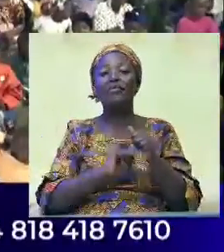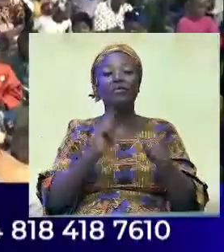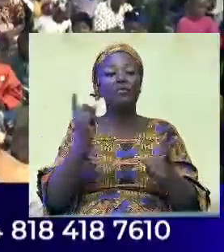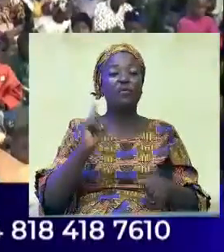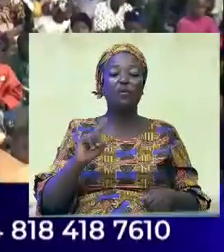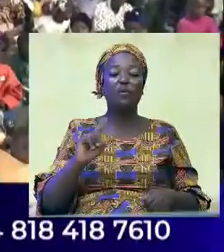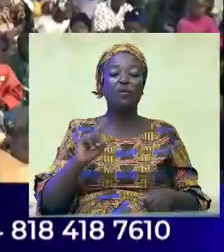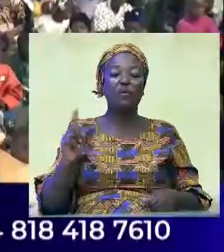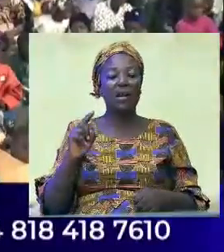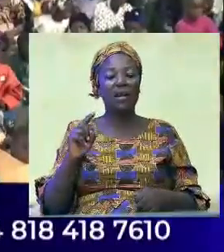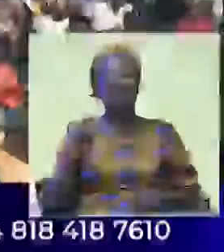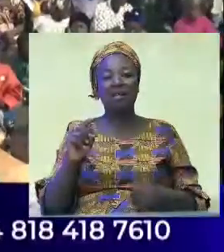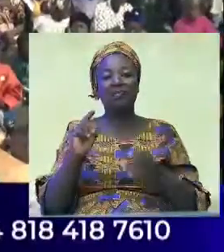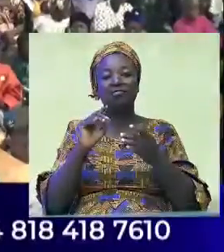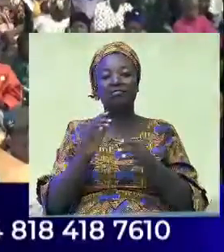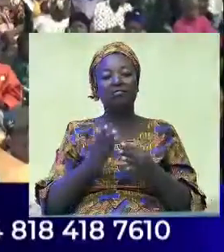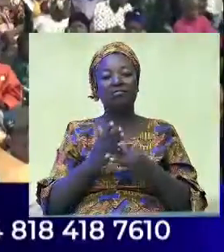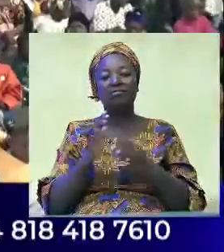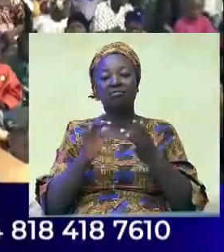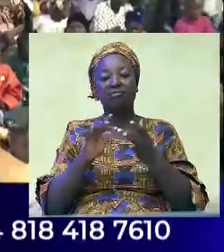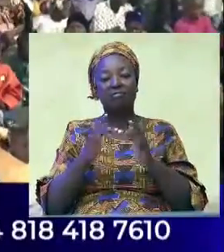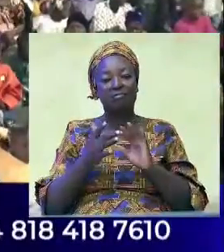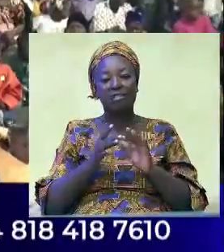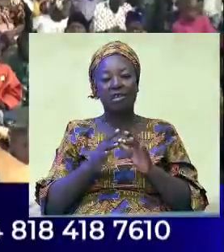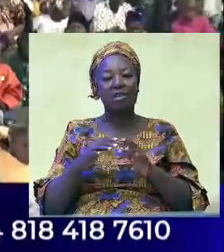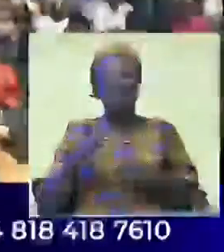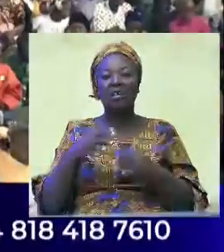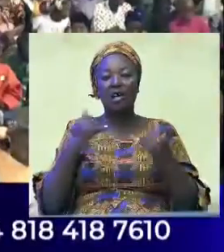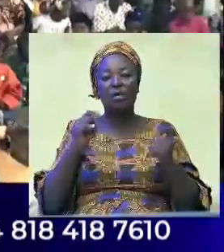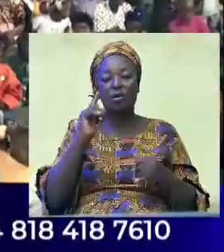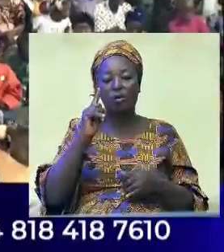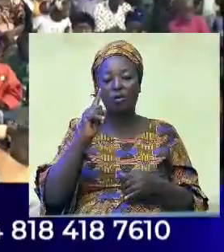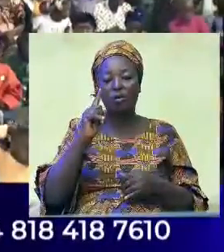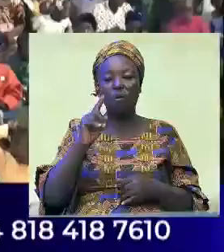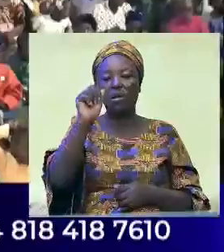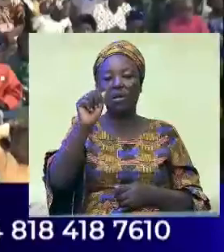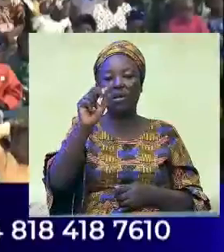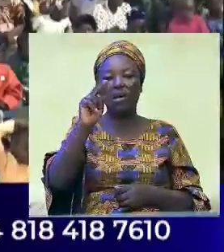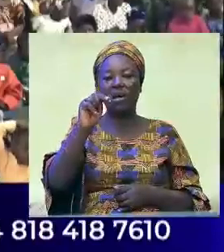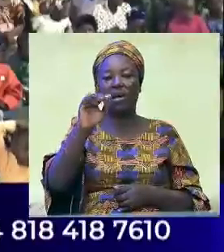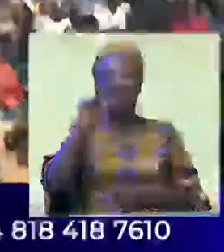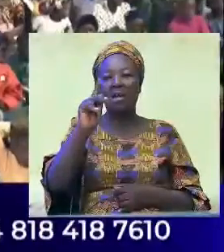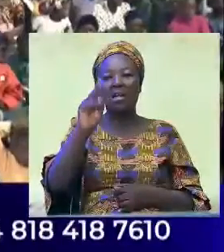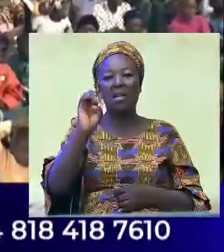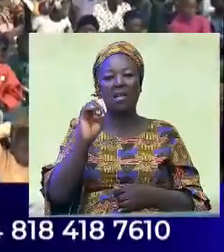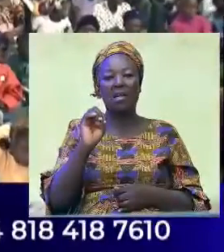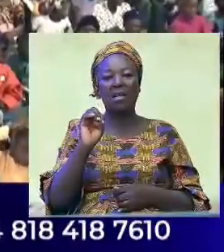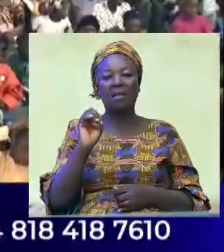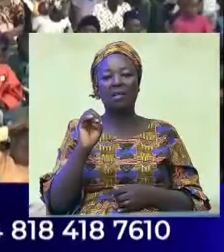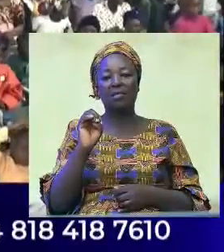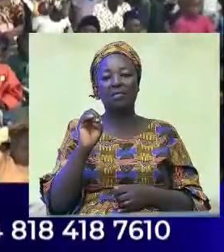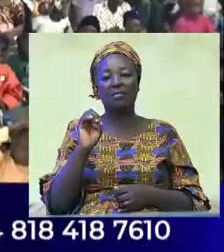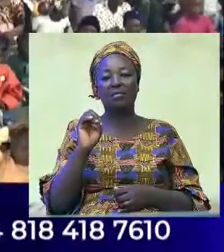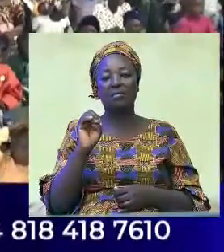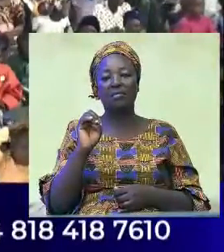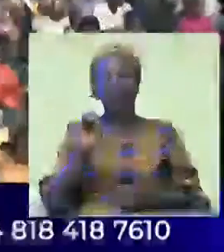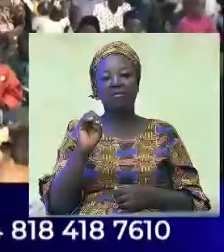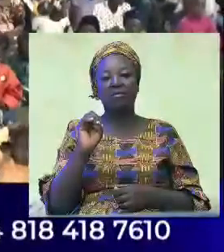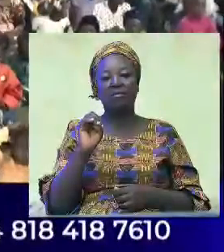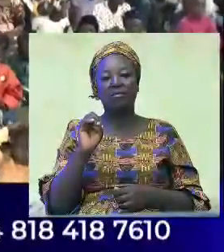Miracles happening all over the world online. We begin at Aneke